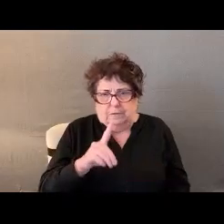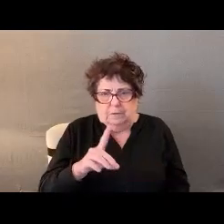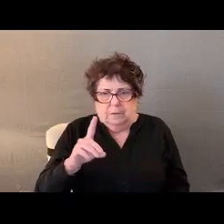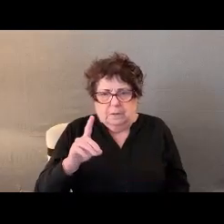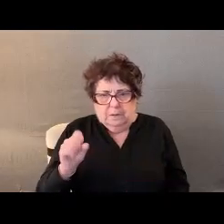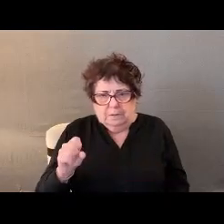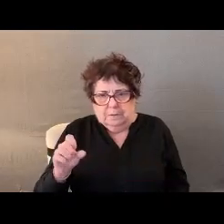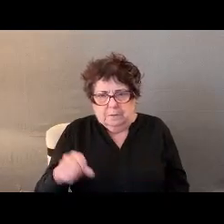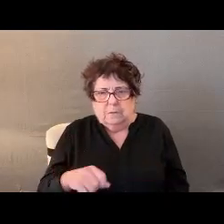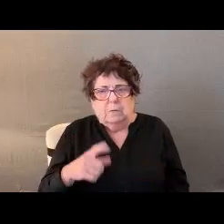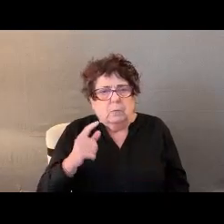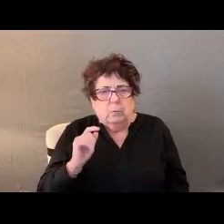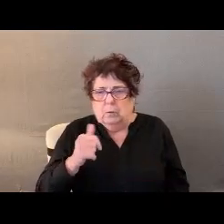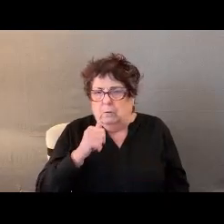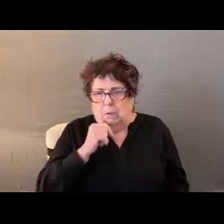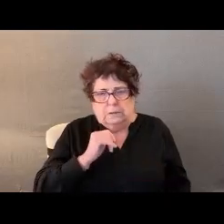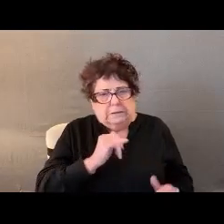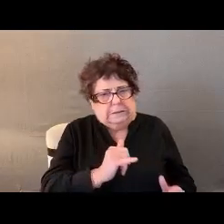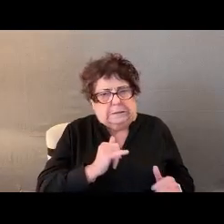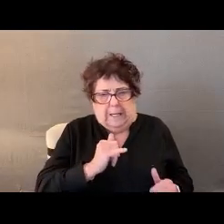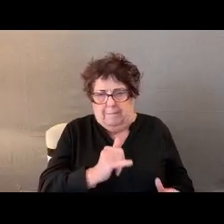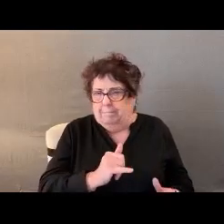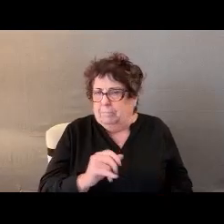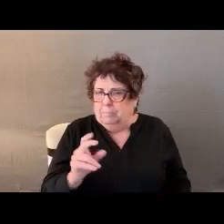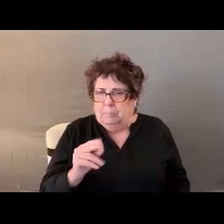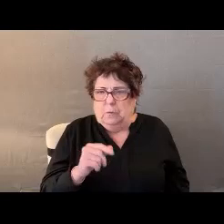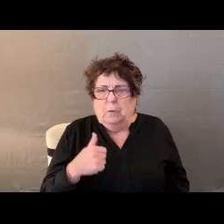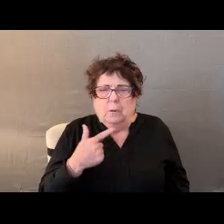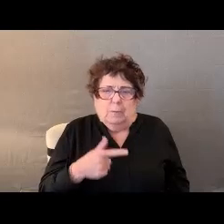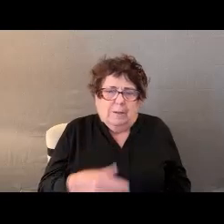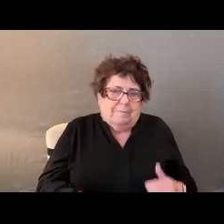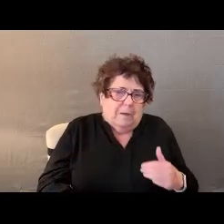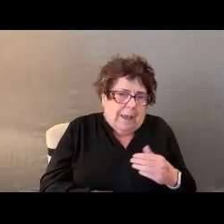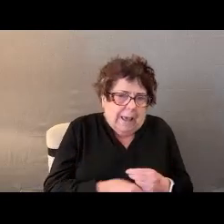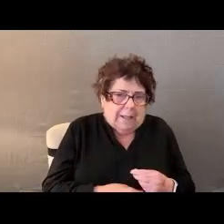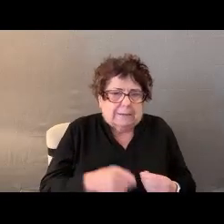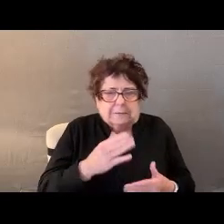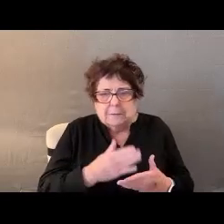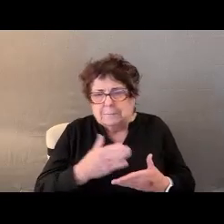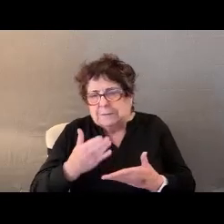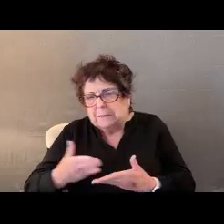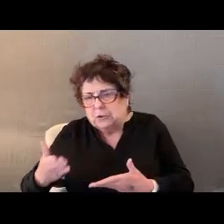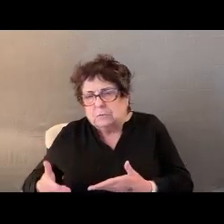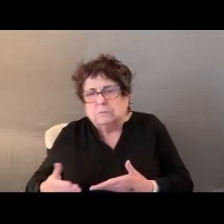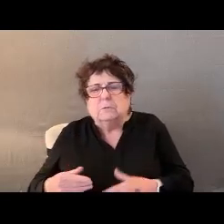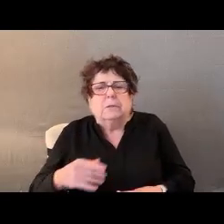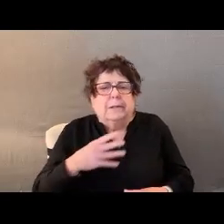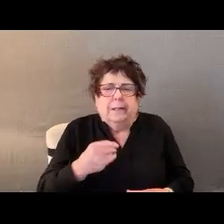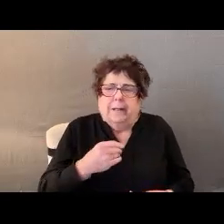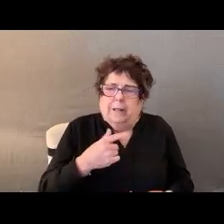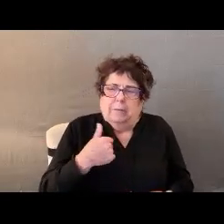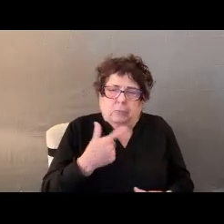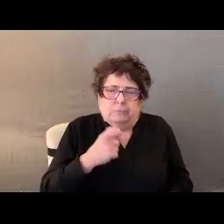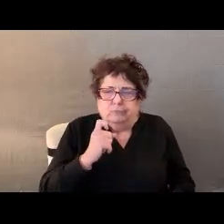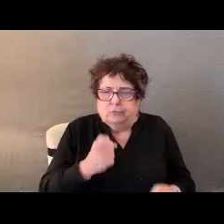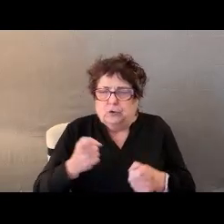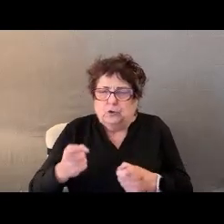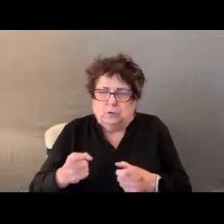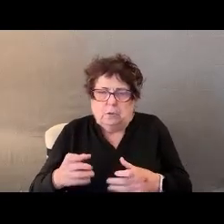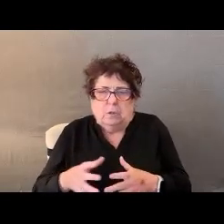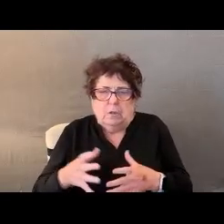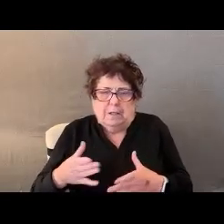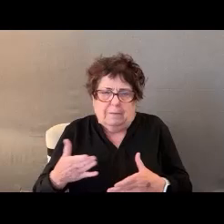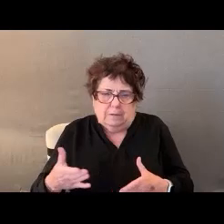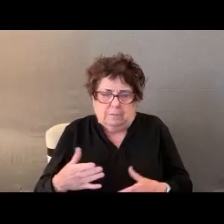changes, and we've added some sections that maybe weren't there several years ago when the version that we copied